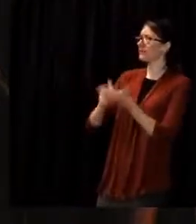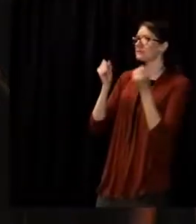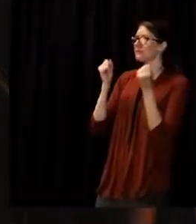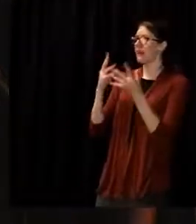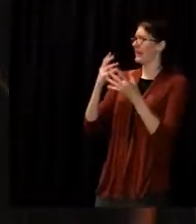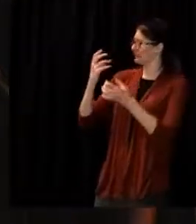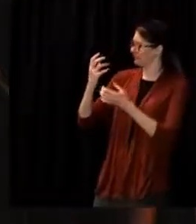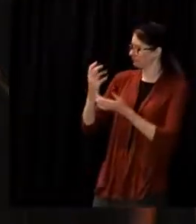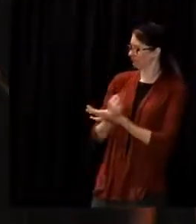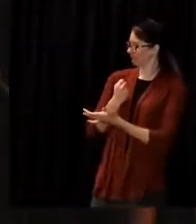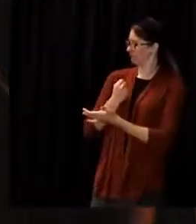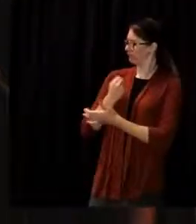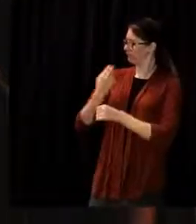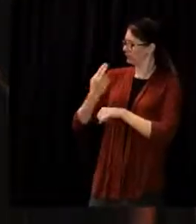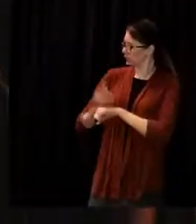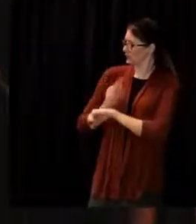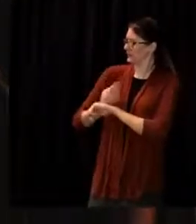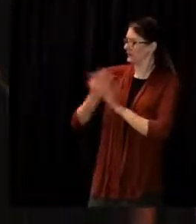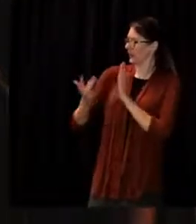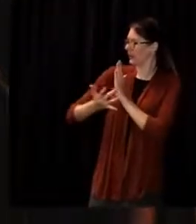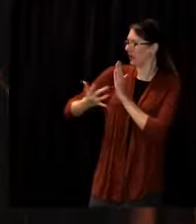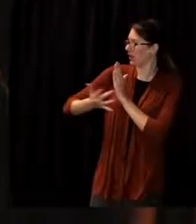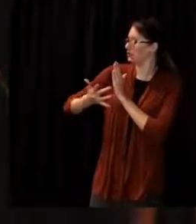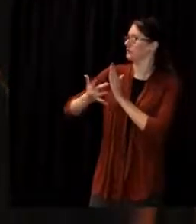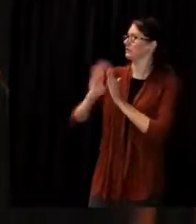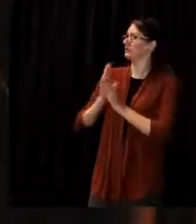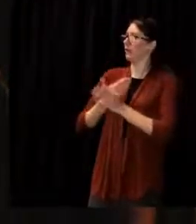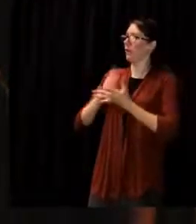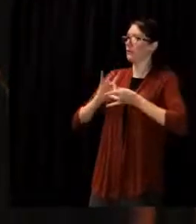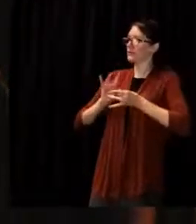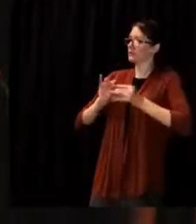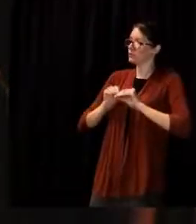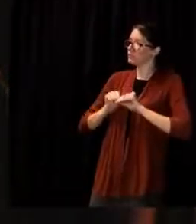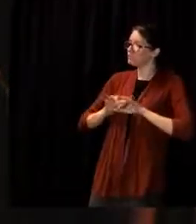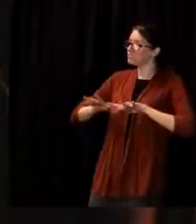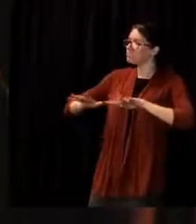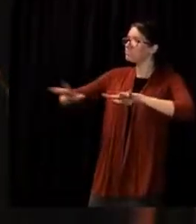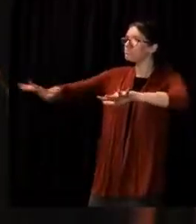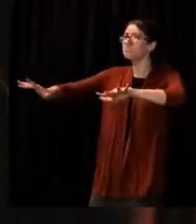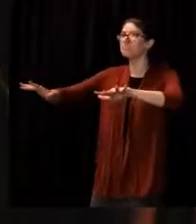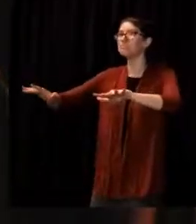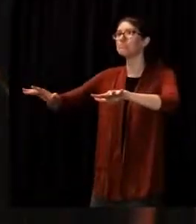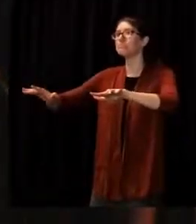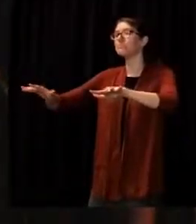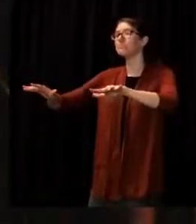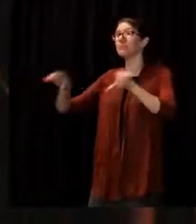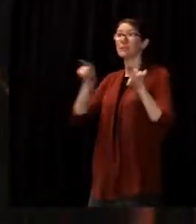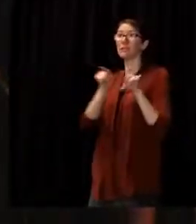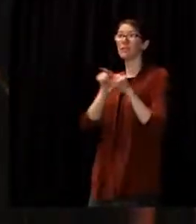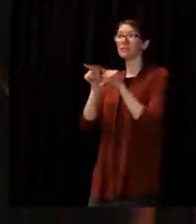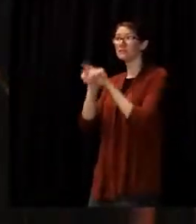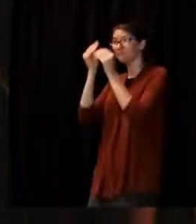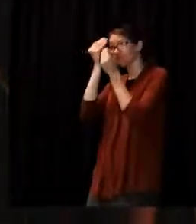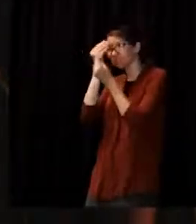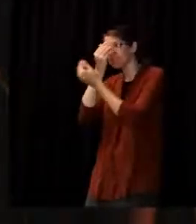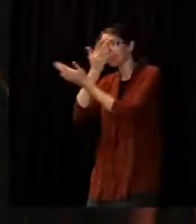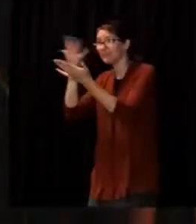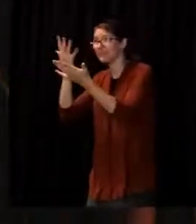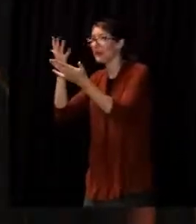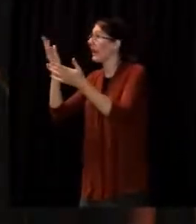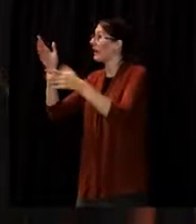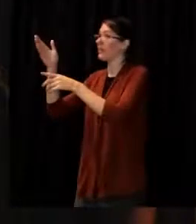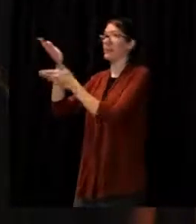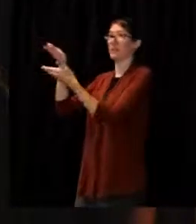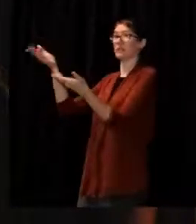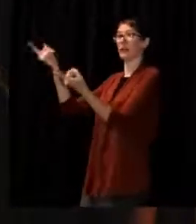can leverage technology to take our message and to export it, to get it out there. And to also get things out there into here so that we